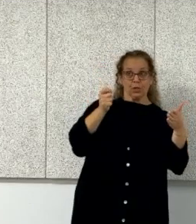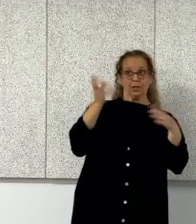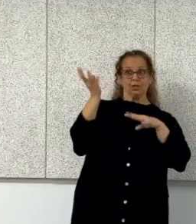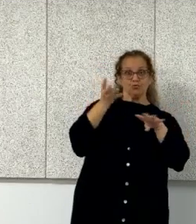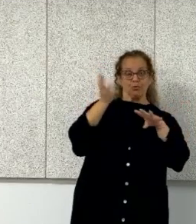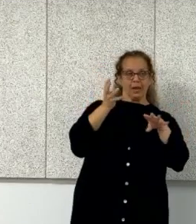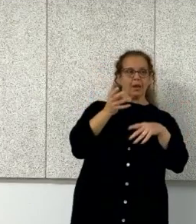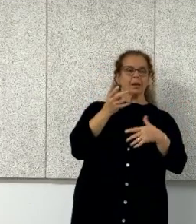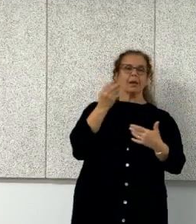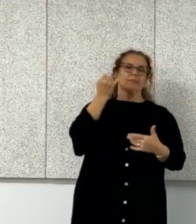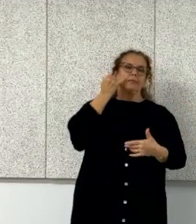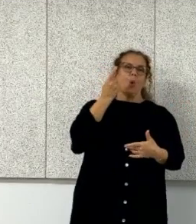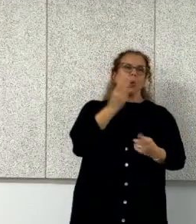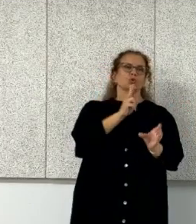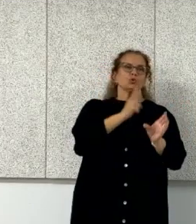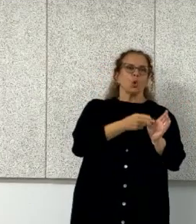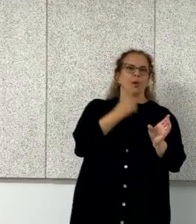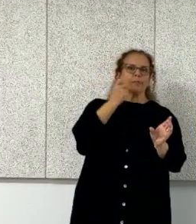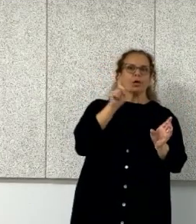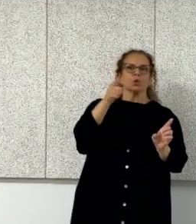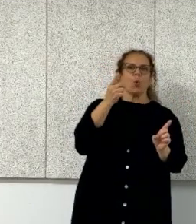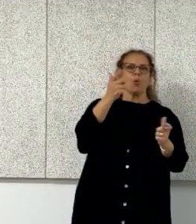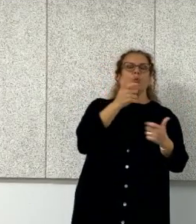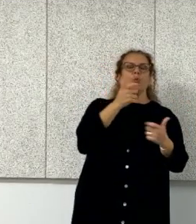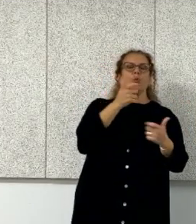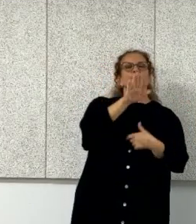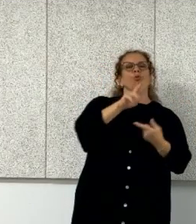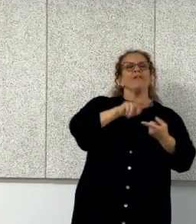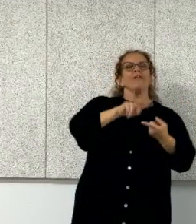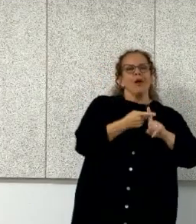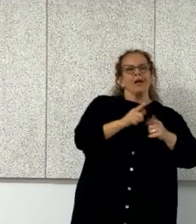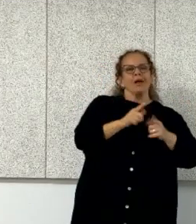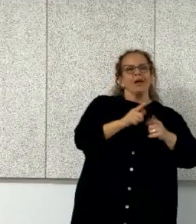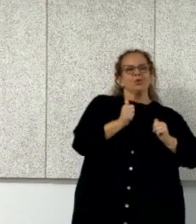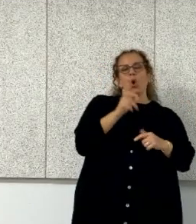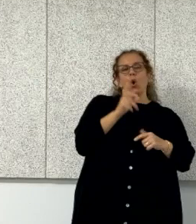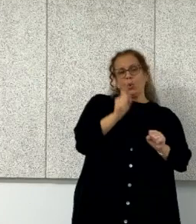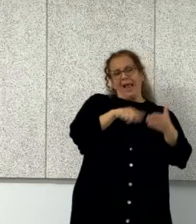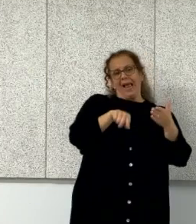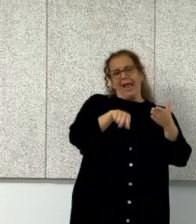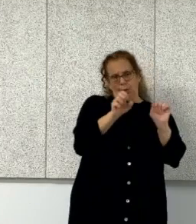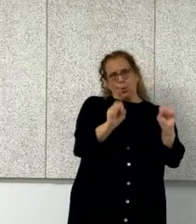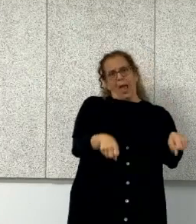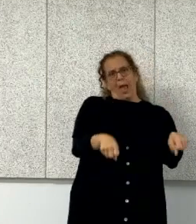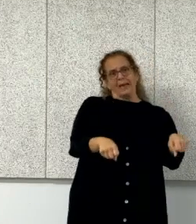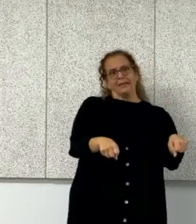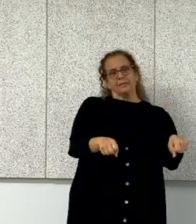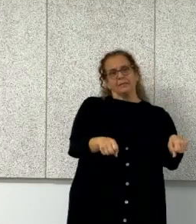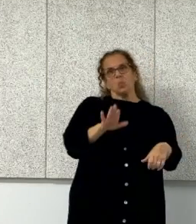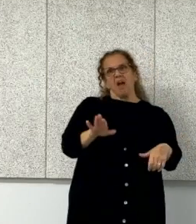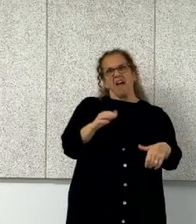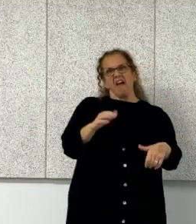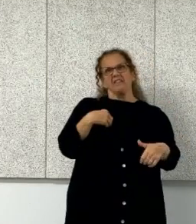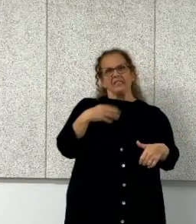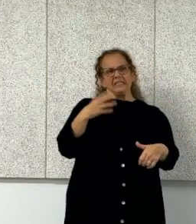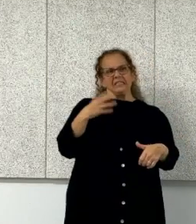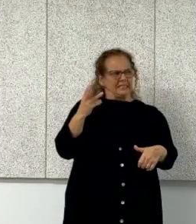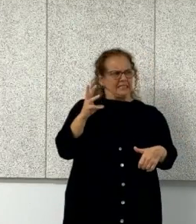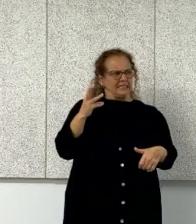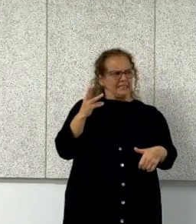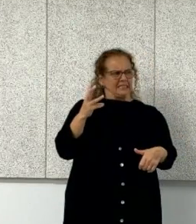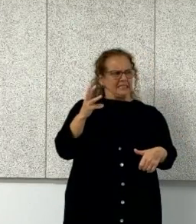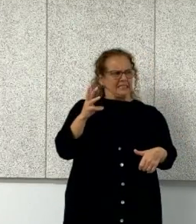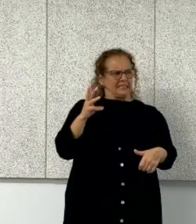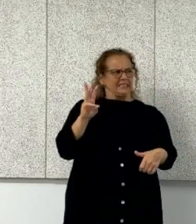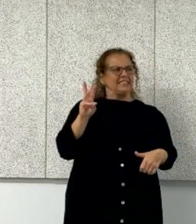friend's show, you can. But if you want to keep it, then hey, you get access to over 60 shows in our library. And